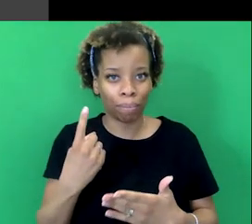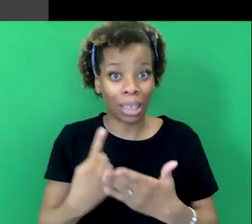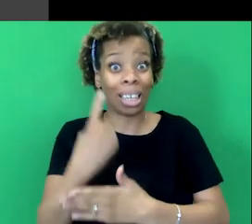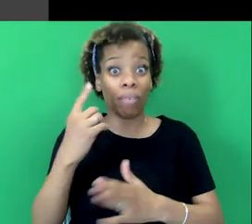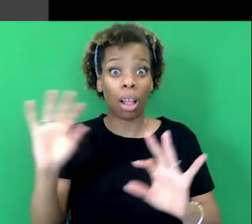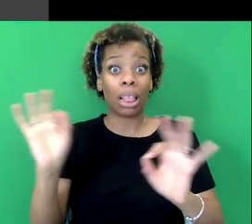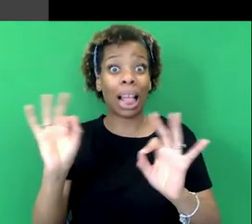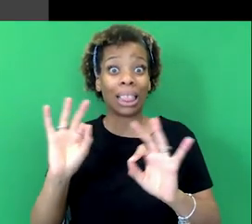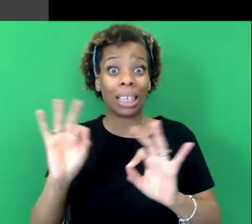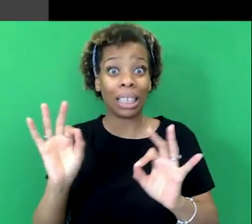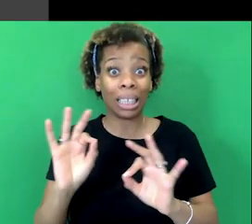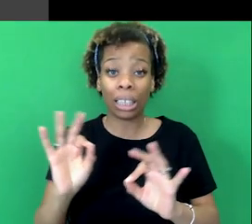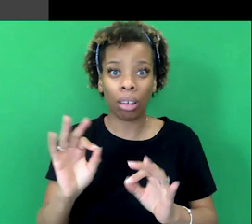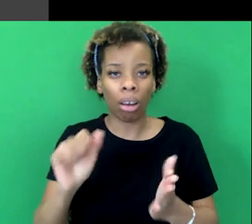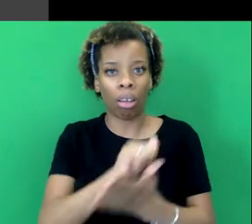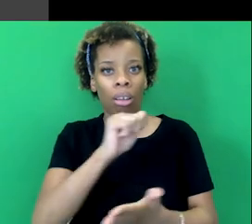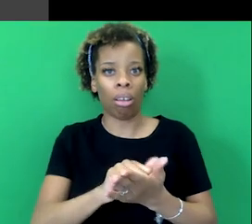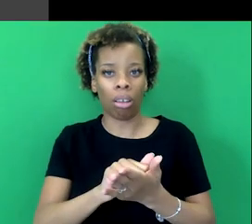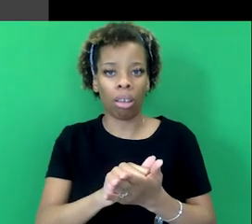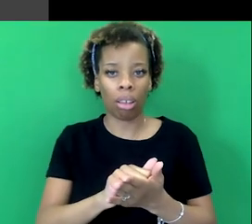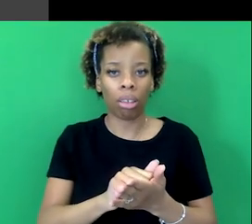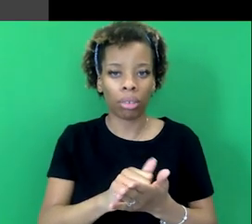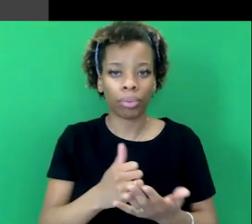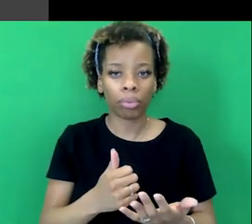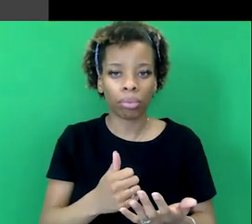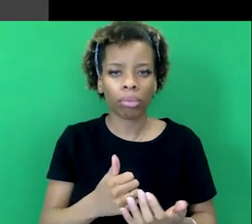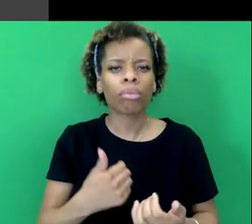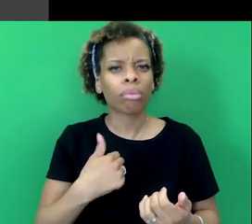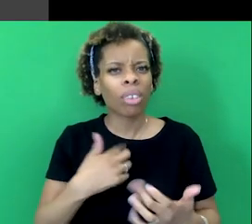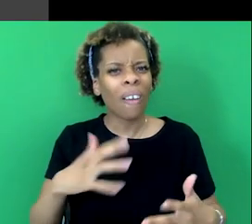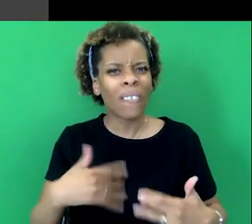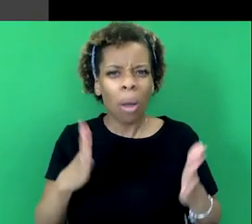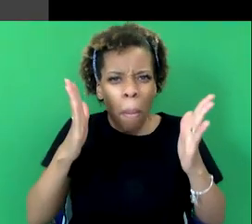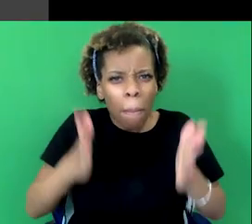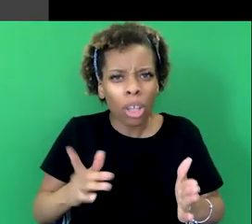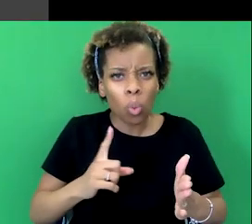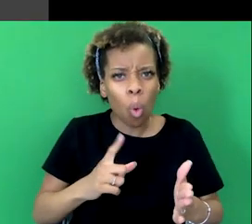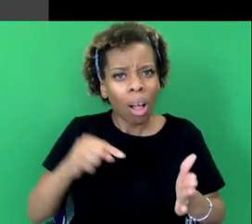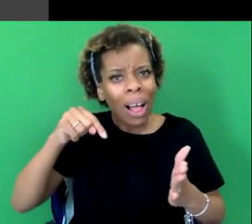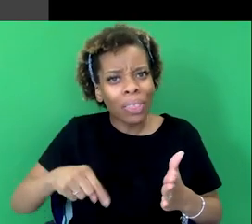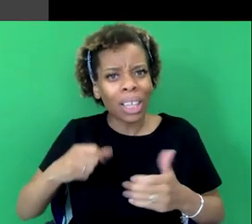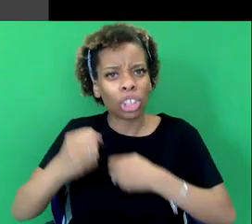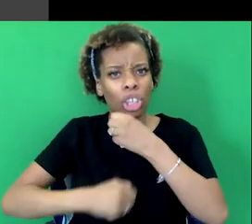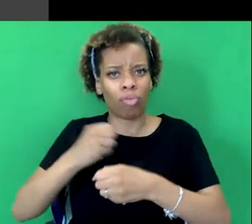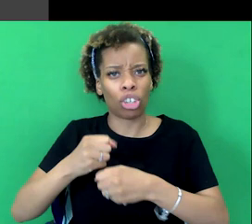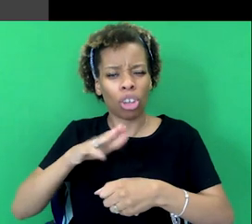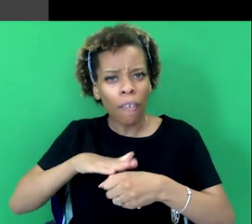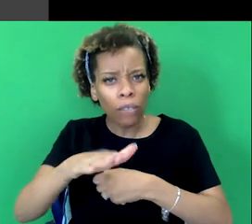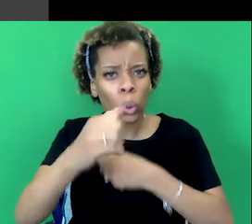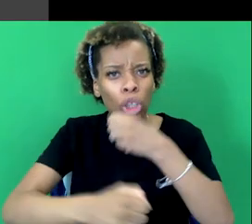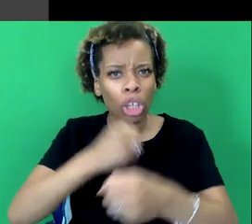allow this generation and future generations to re-examine the past. And drama,